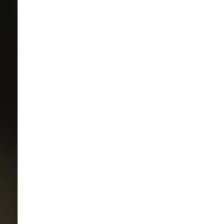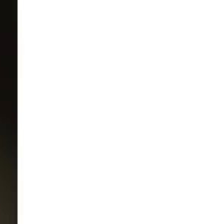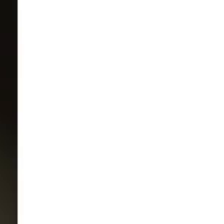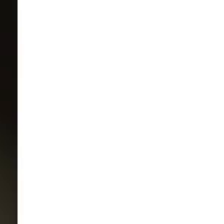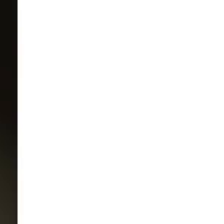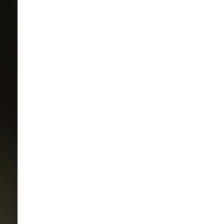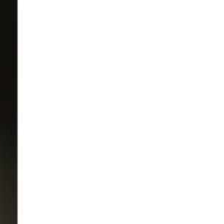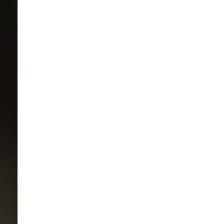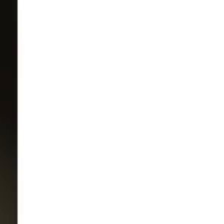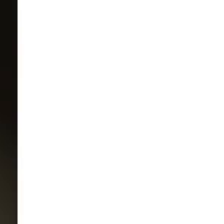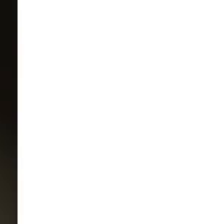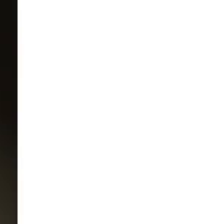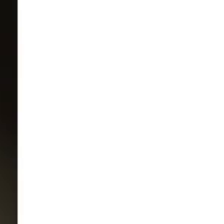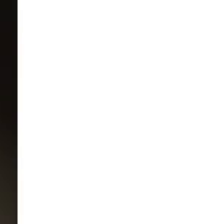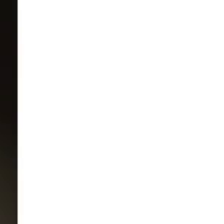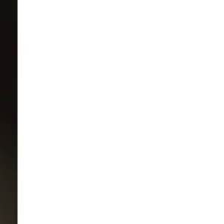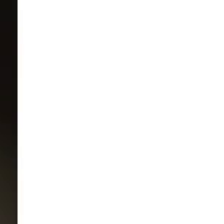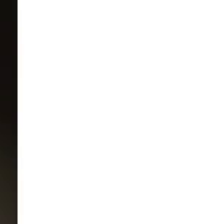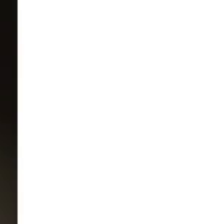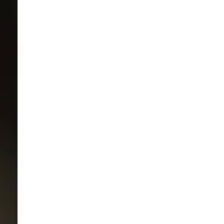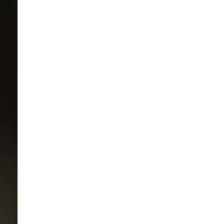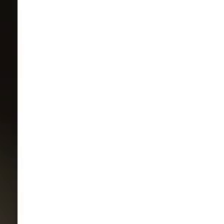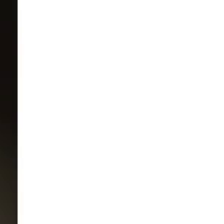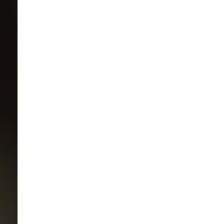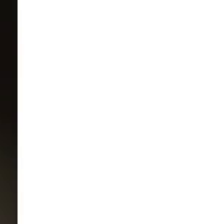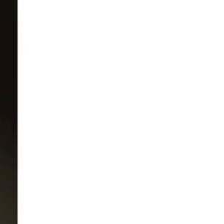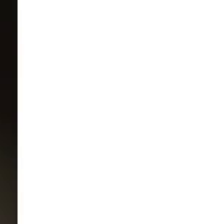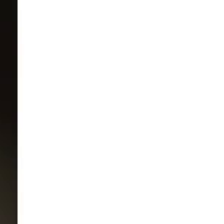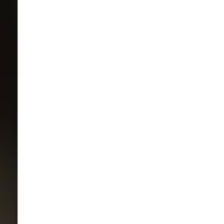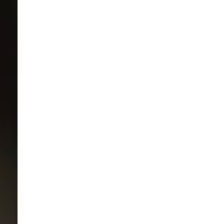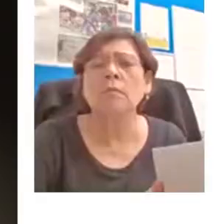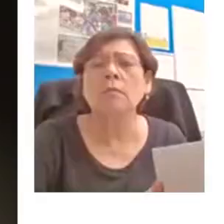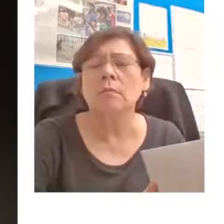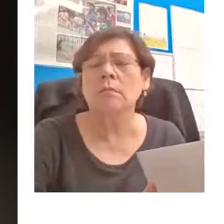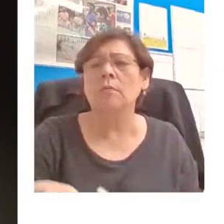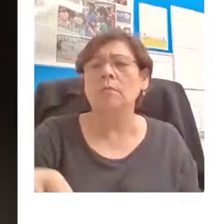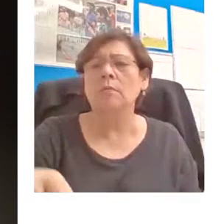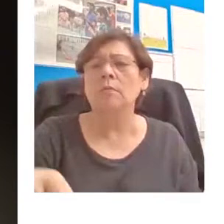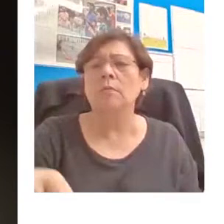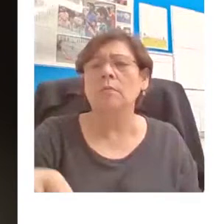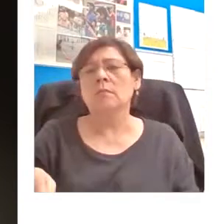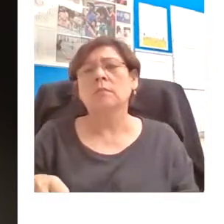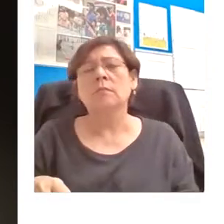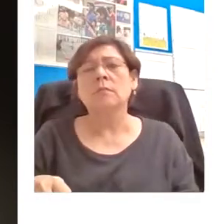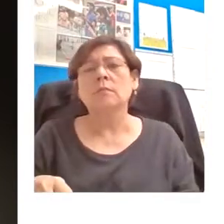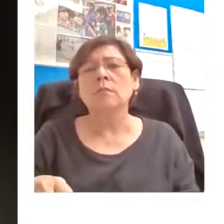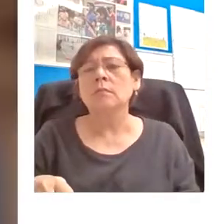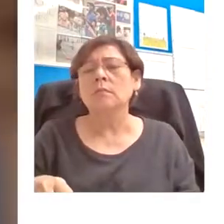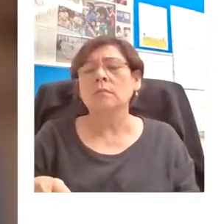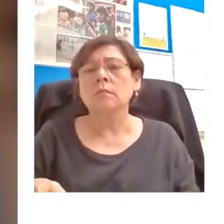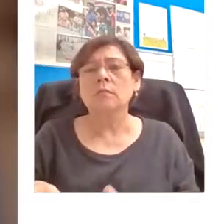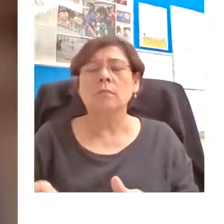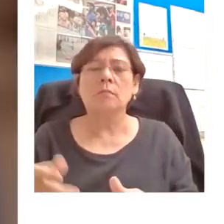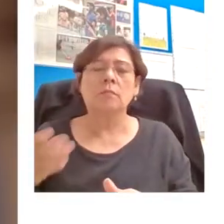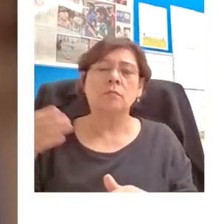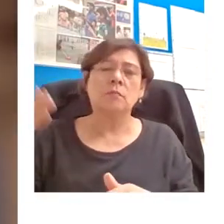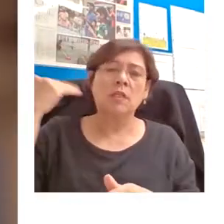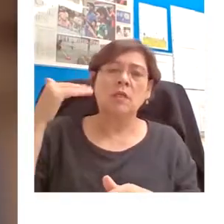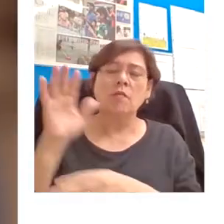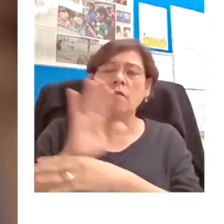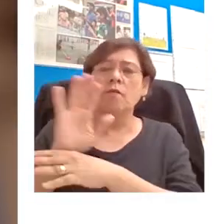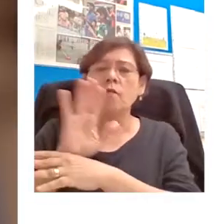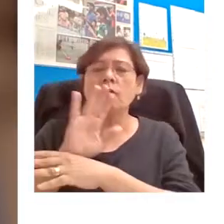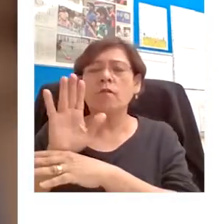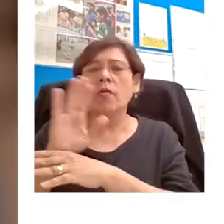see a progressive revolution in, in the moving picture. Rise of the film industry in the 1910s,